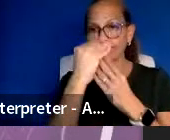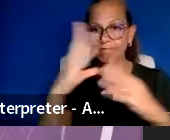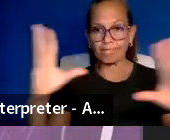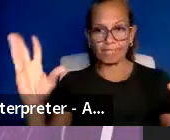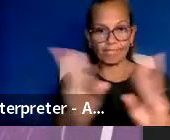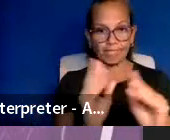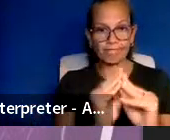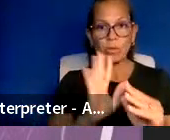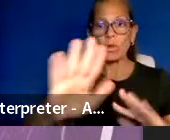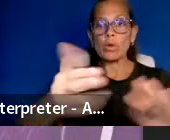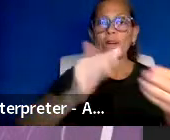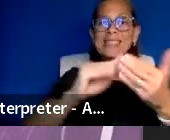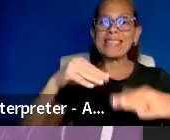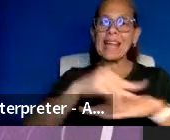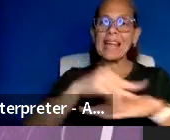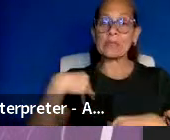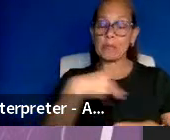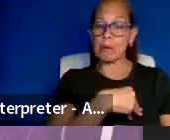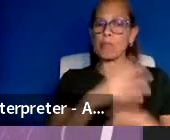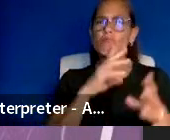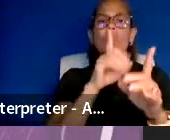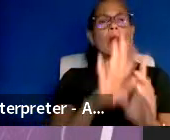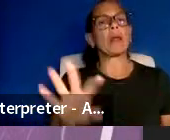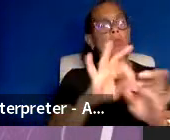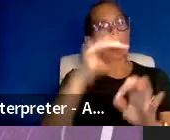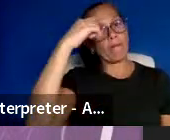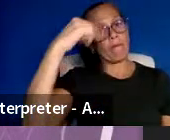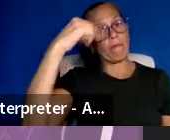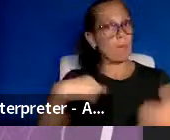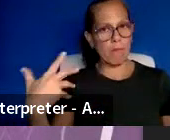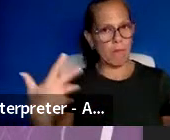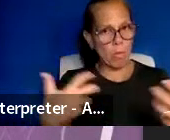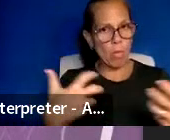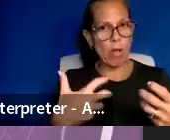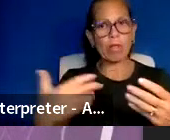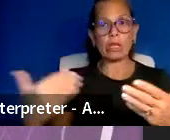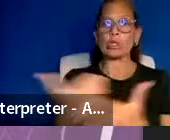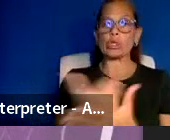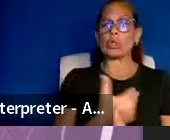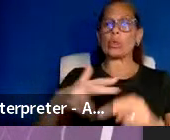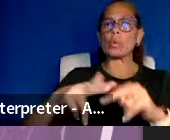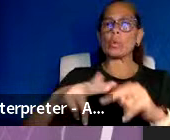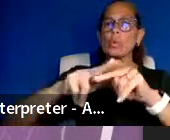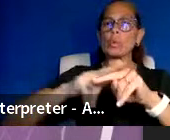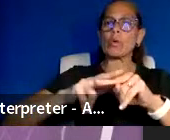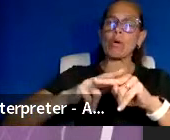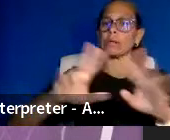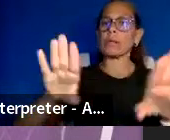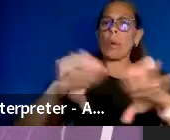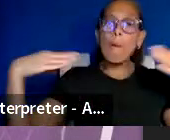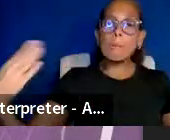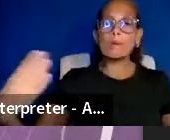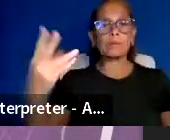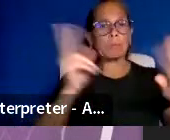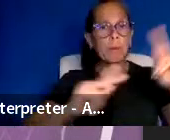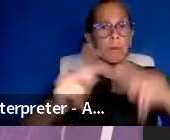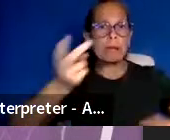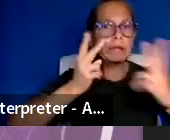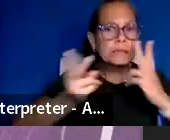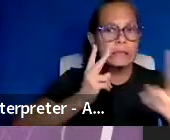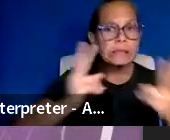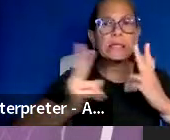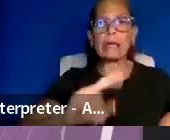city council member, it's critically important to me that the building of this new station is an open and transparent process that prioritizes